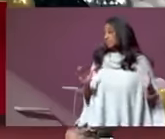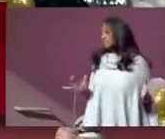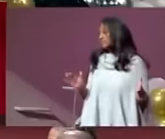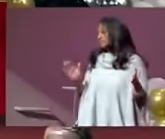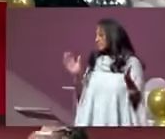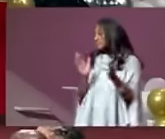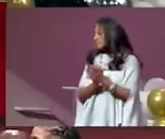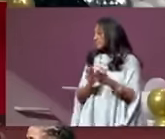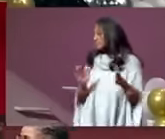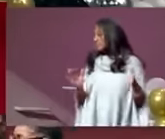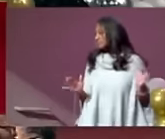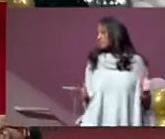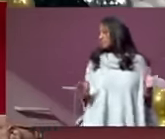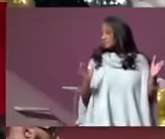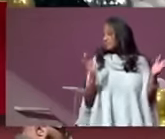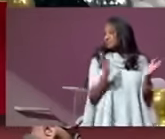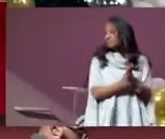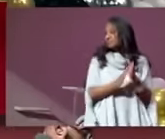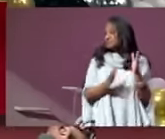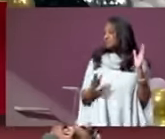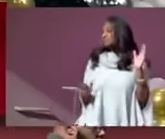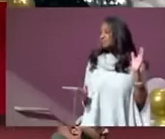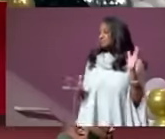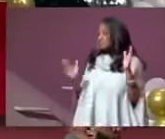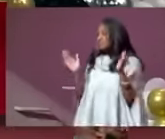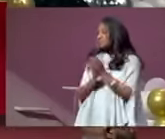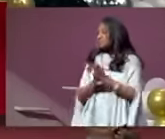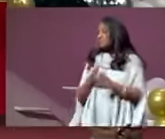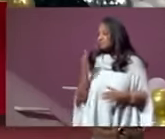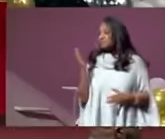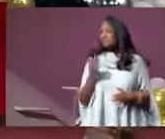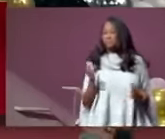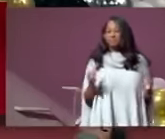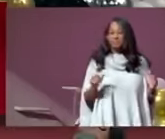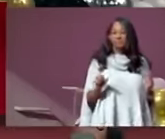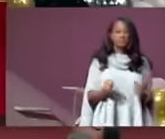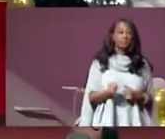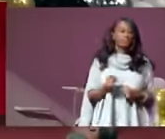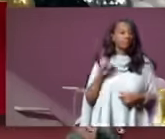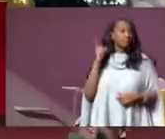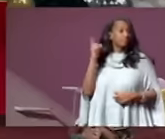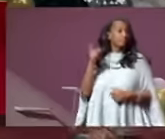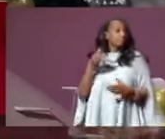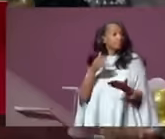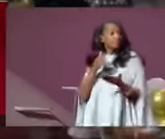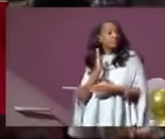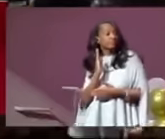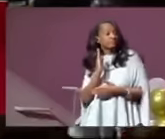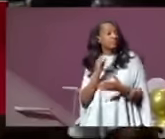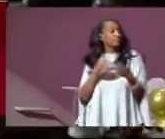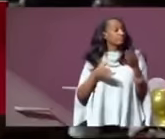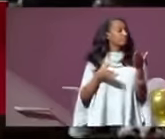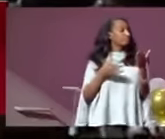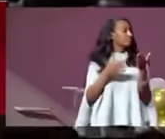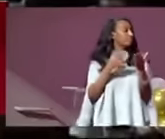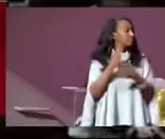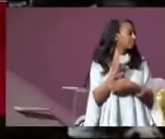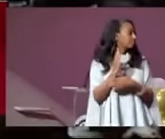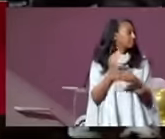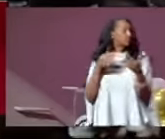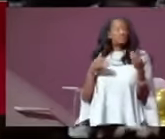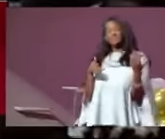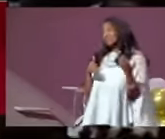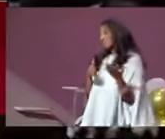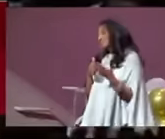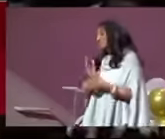Oh yeah. Oh yeah. Let's say that one more time from the top. He's all right. He's all right. He's all